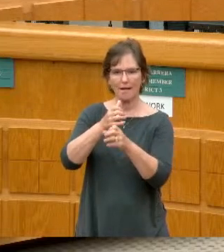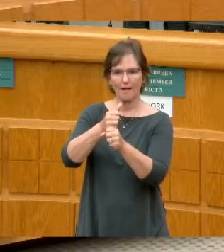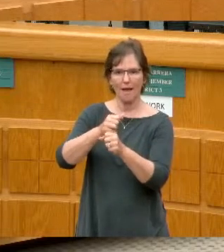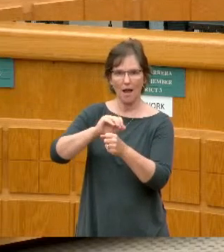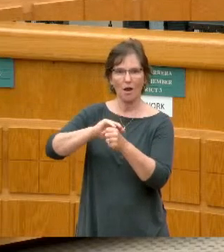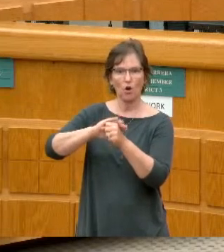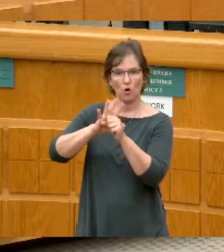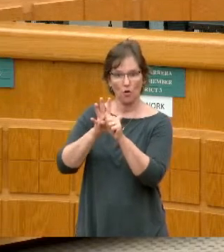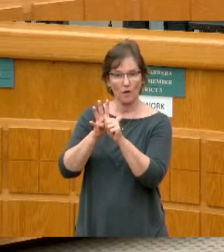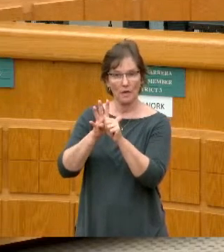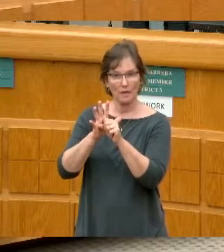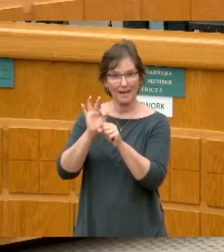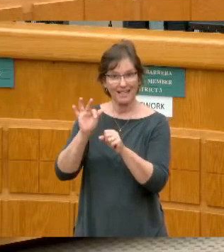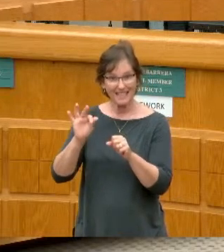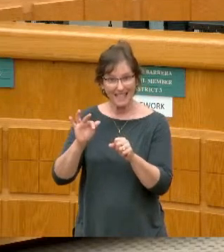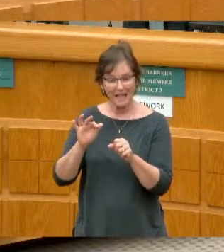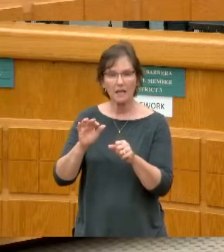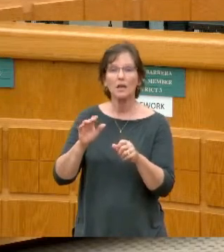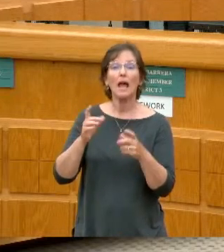population, stay home.